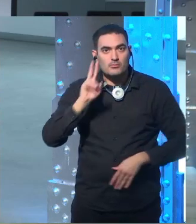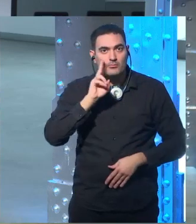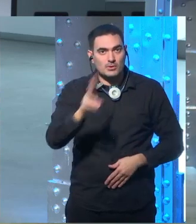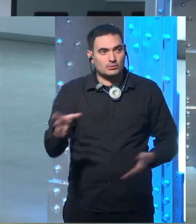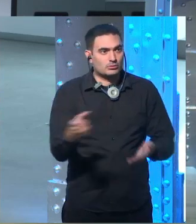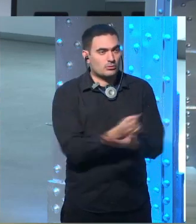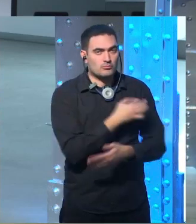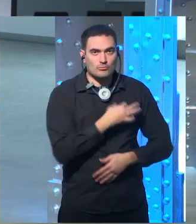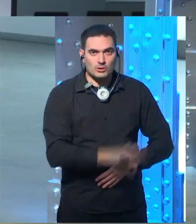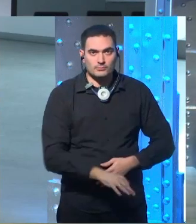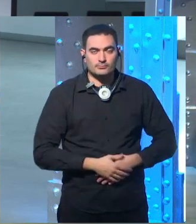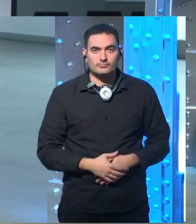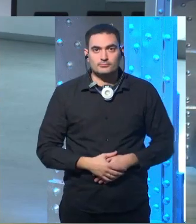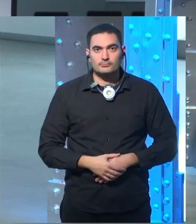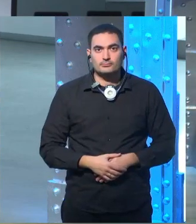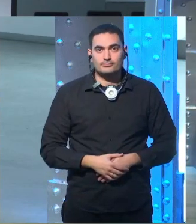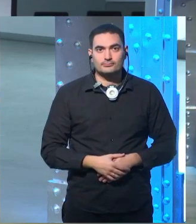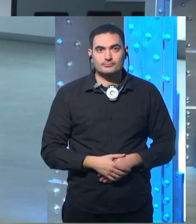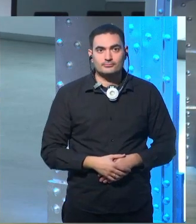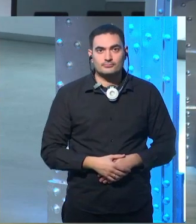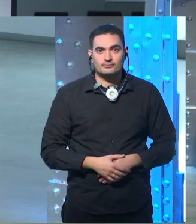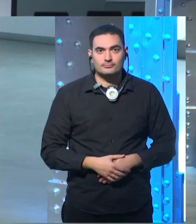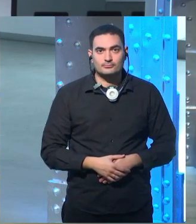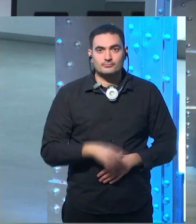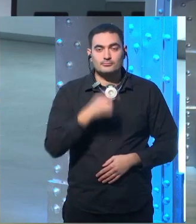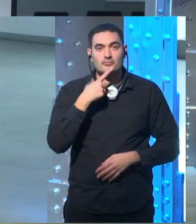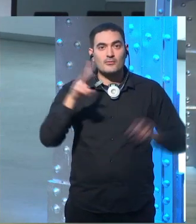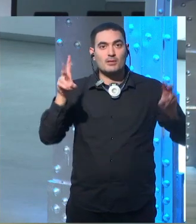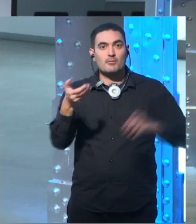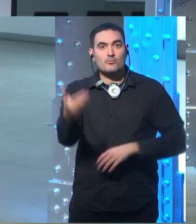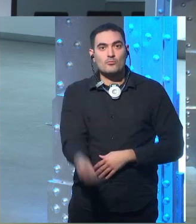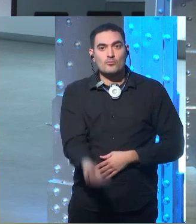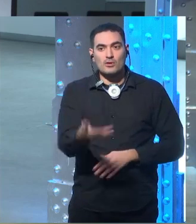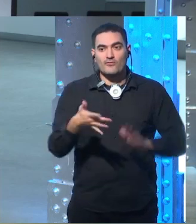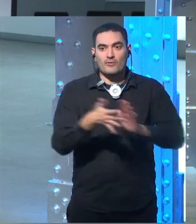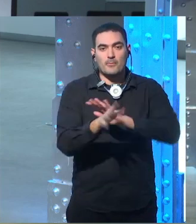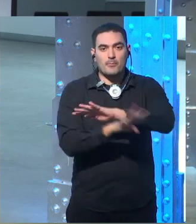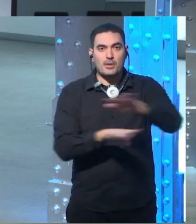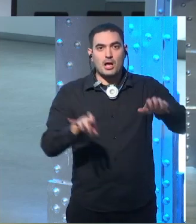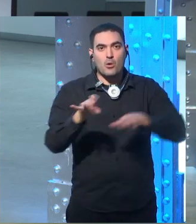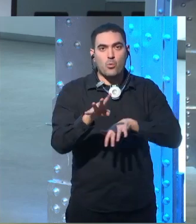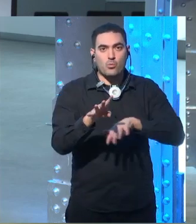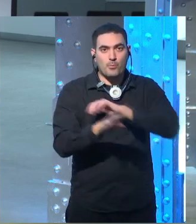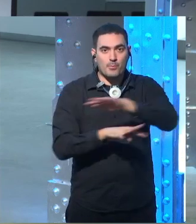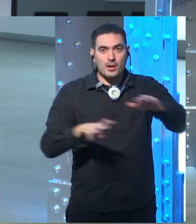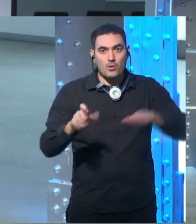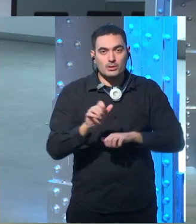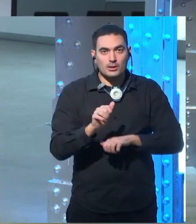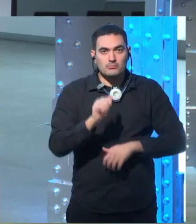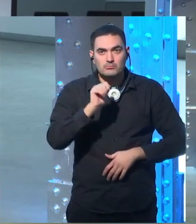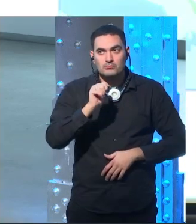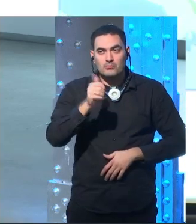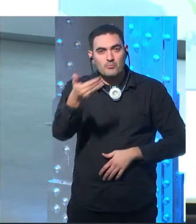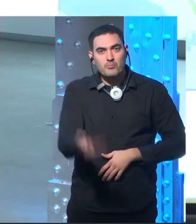Now, the key question then obviously is, so how intensive are